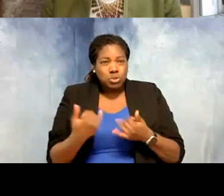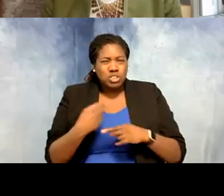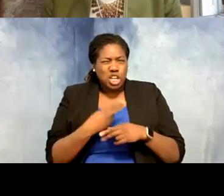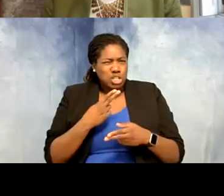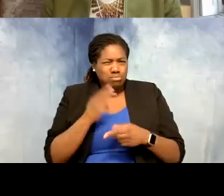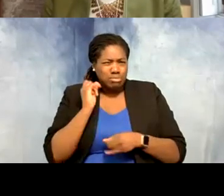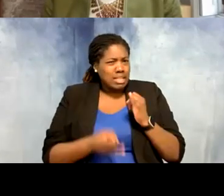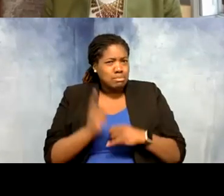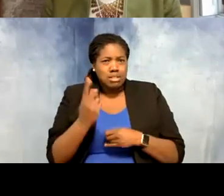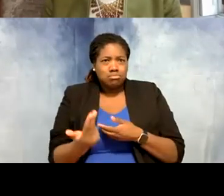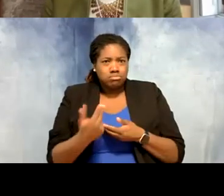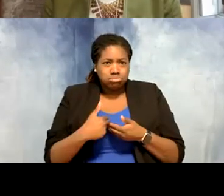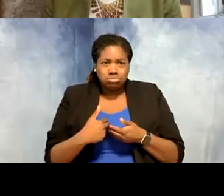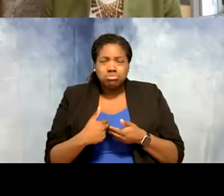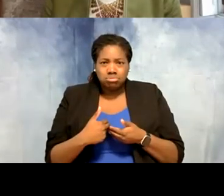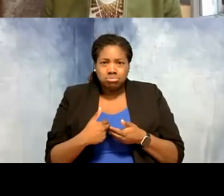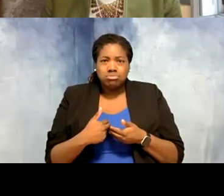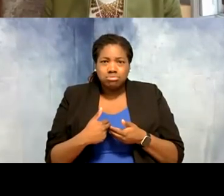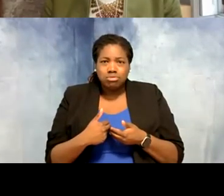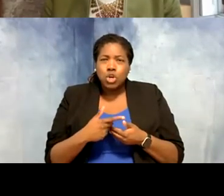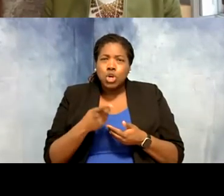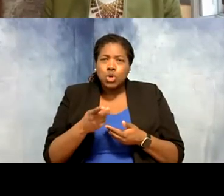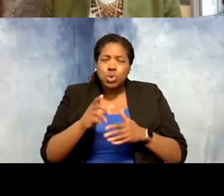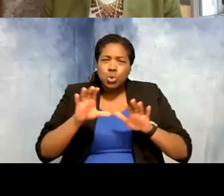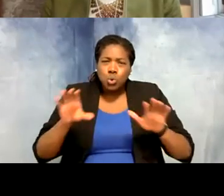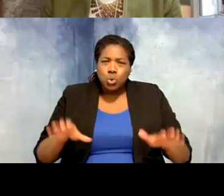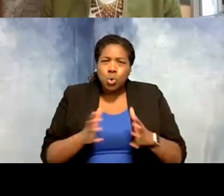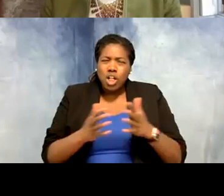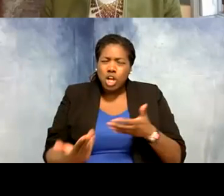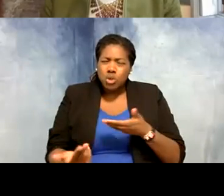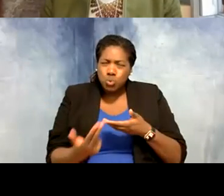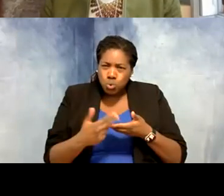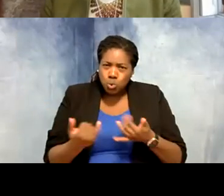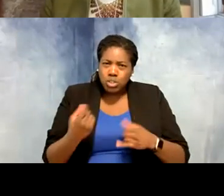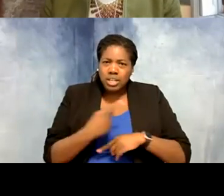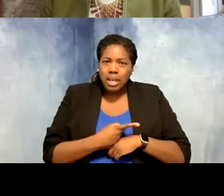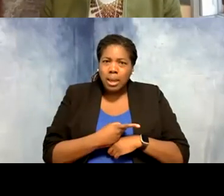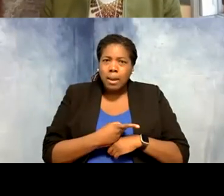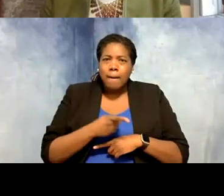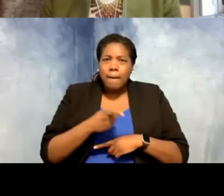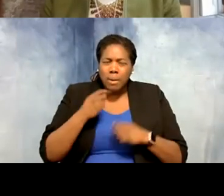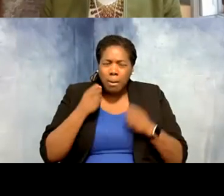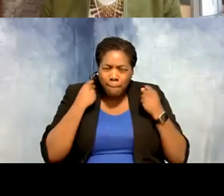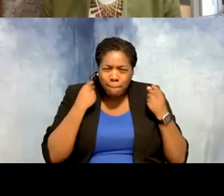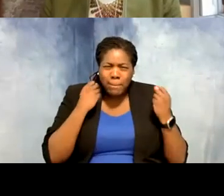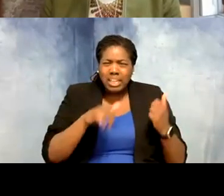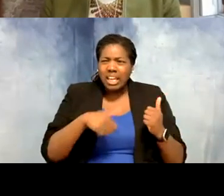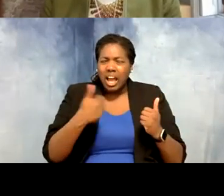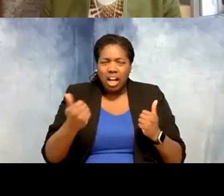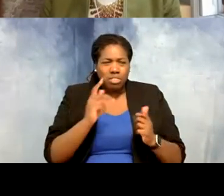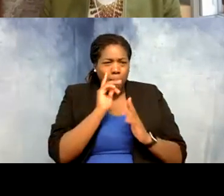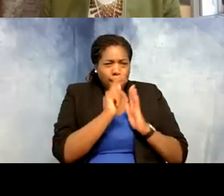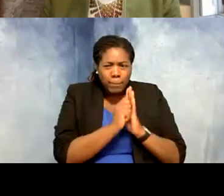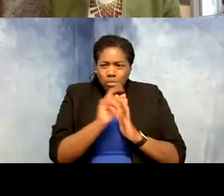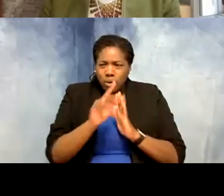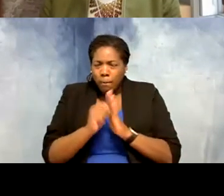short notice, because you do so much. You joined us today, but you join us on many other moments before today,